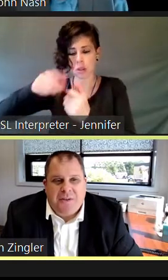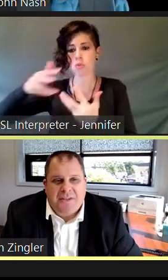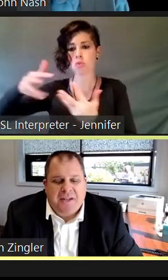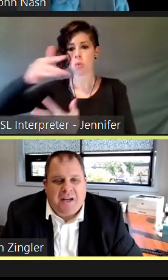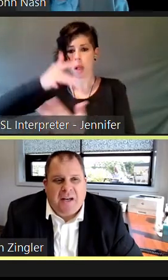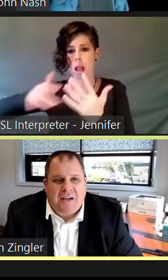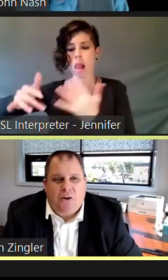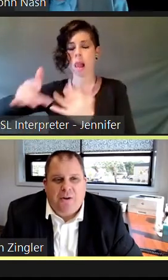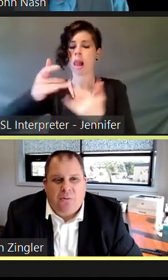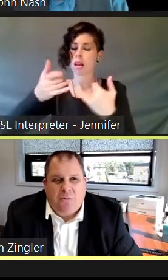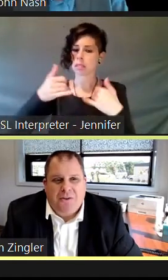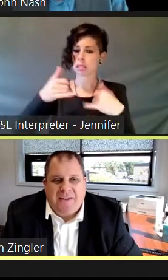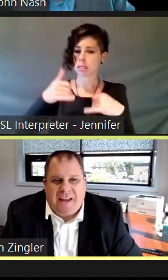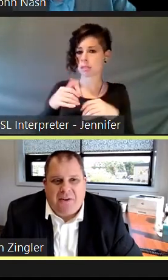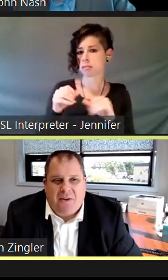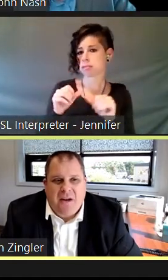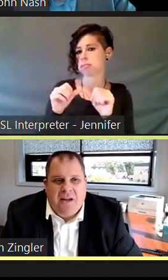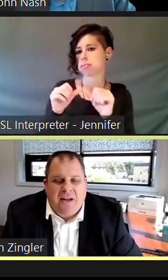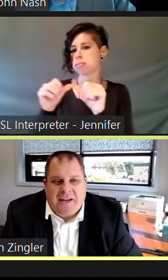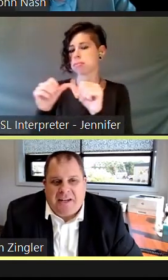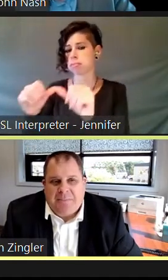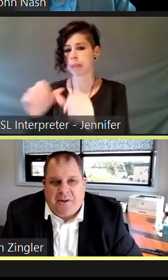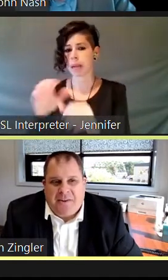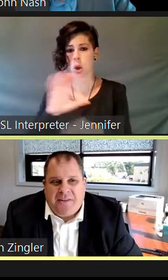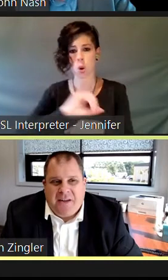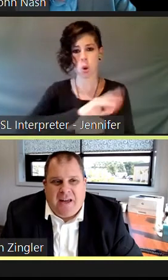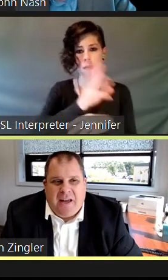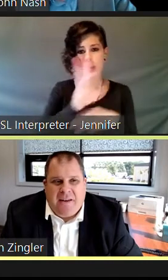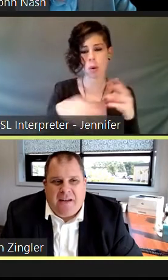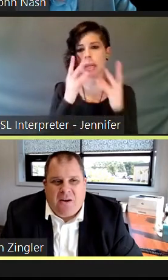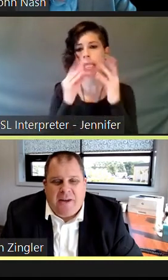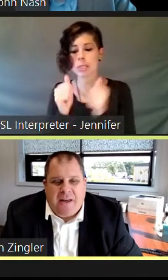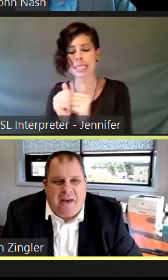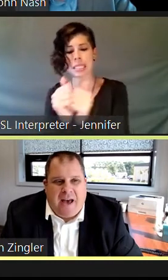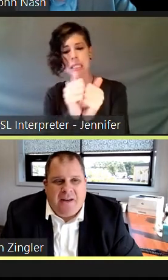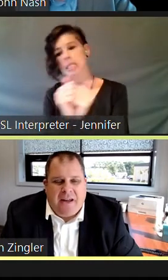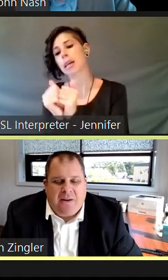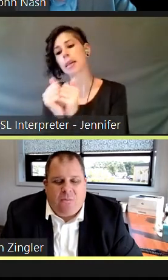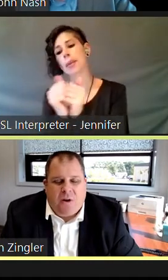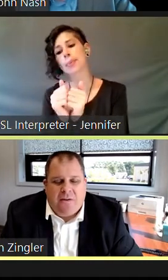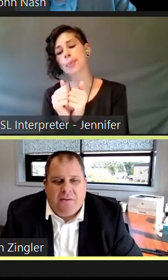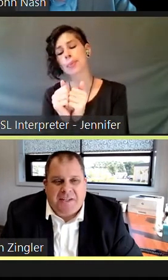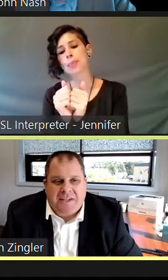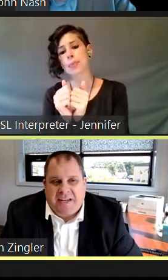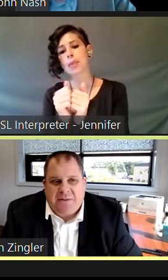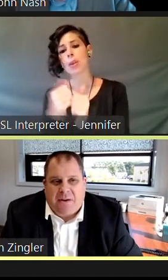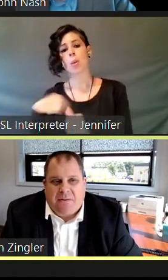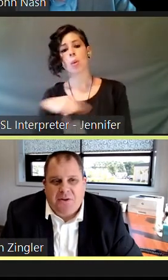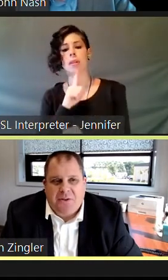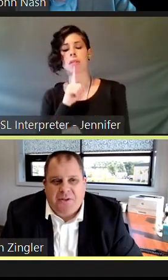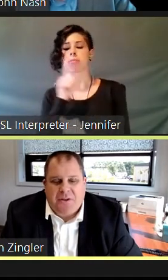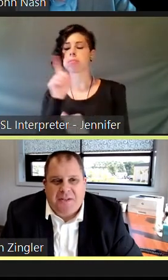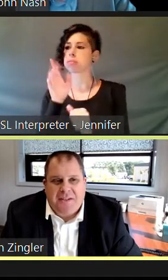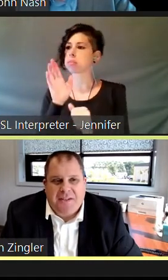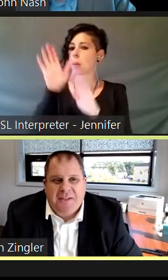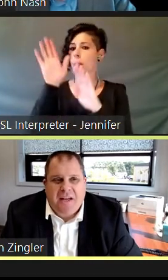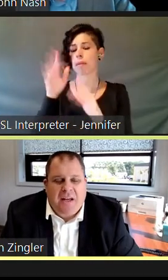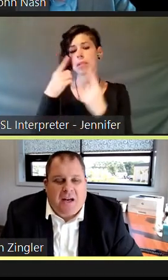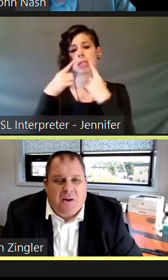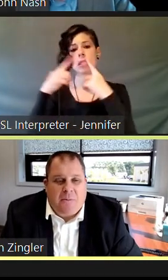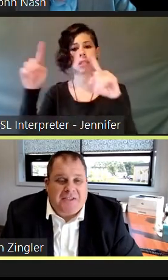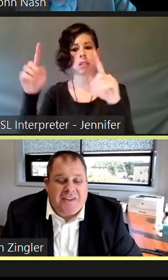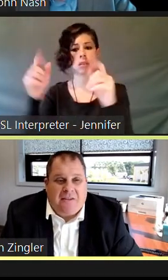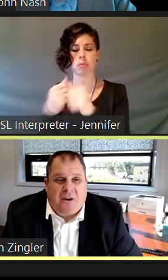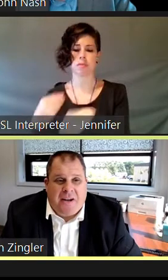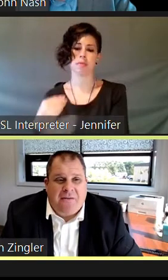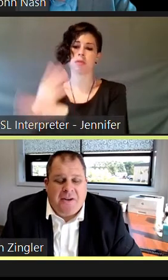through this COVID world together and experience it. And we have had a wonderful success with our virtual services.